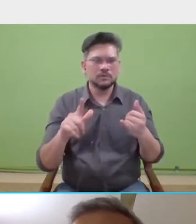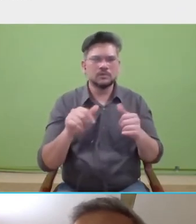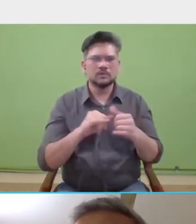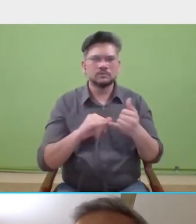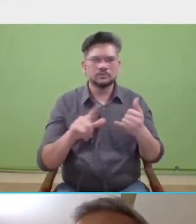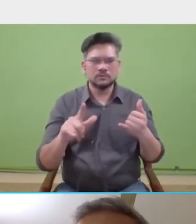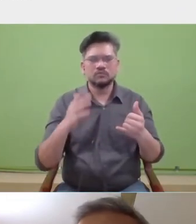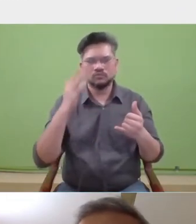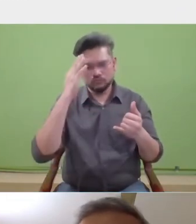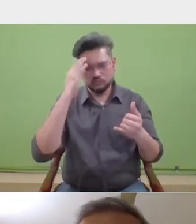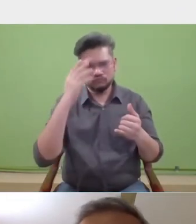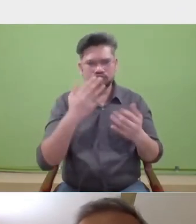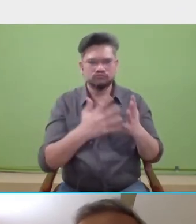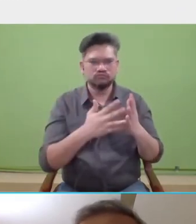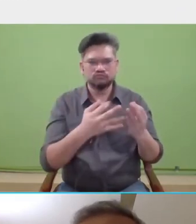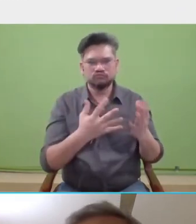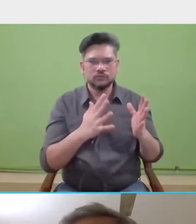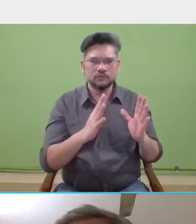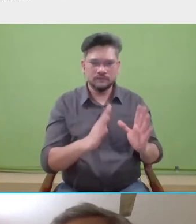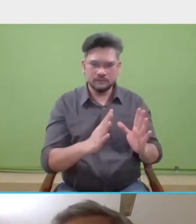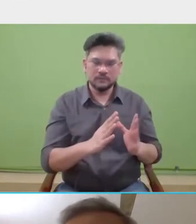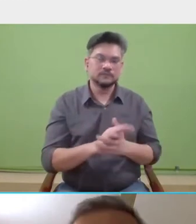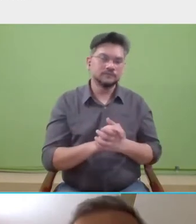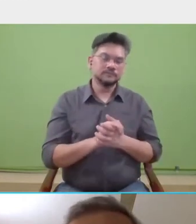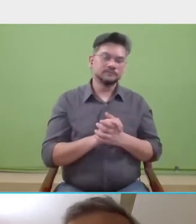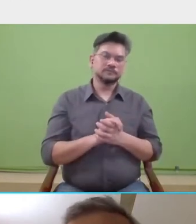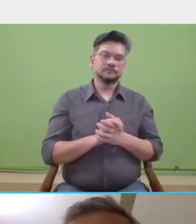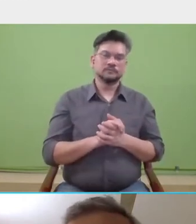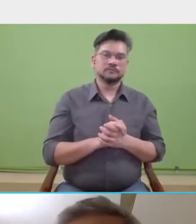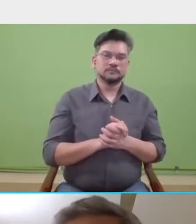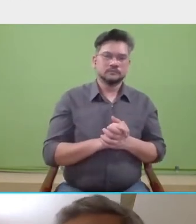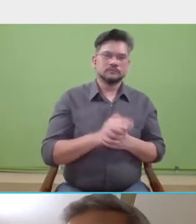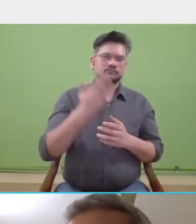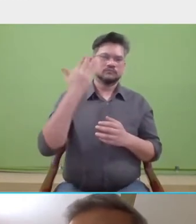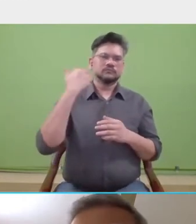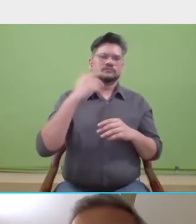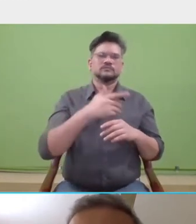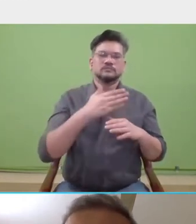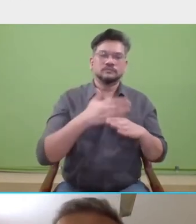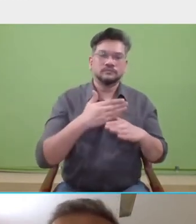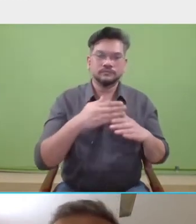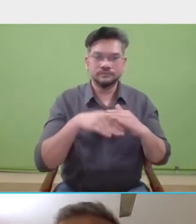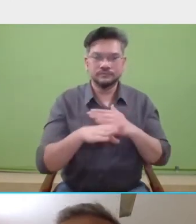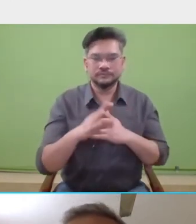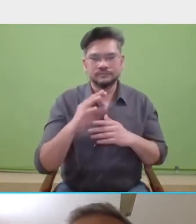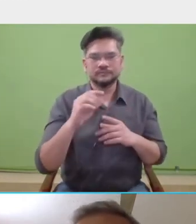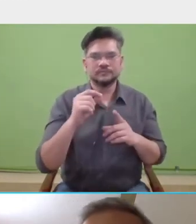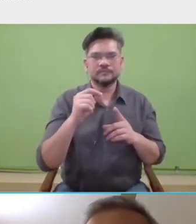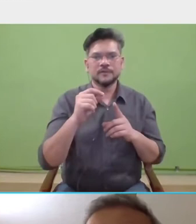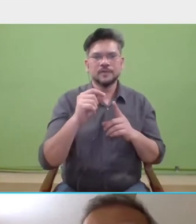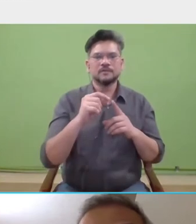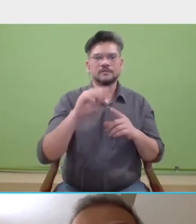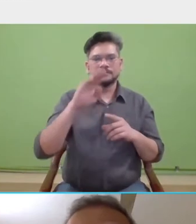of um so she uh did field work in pakistan and uh also in